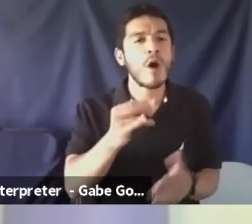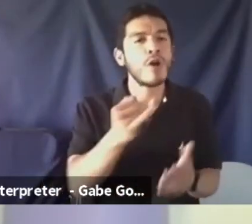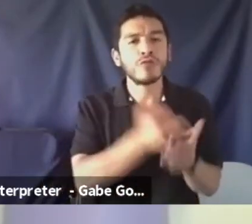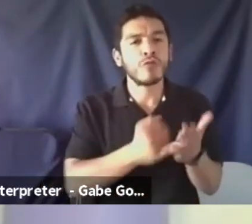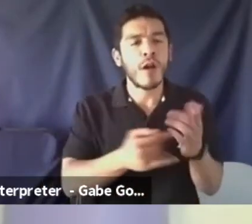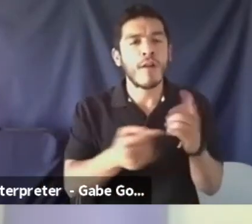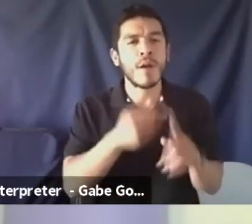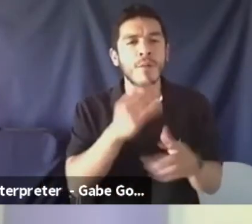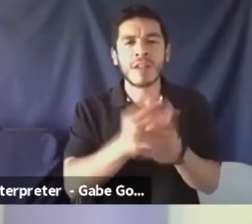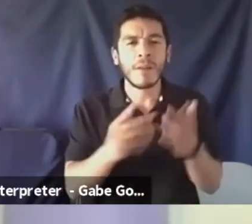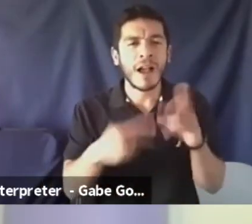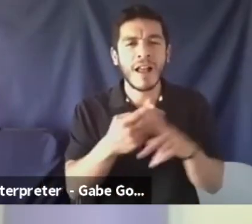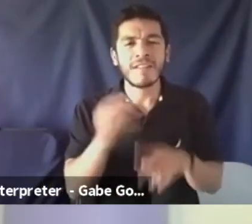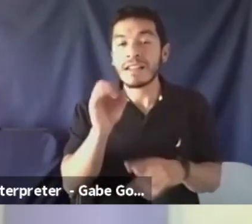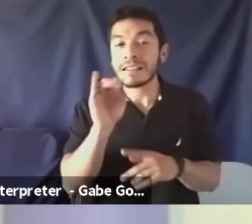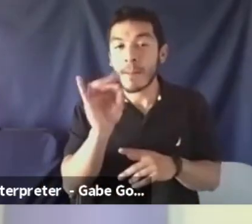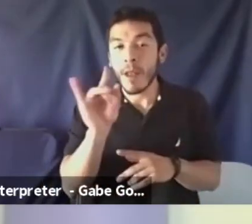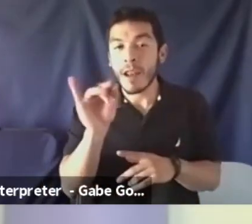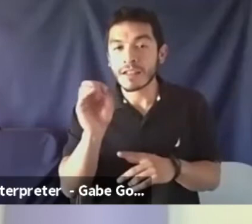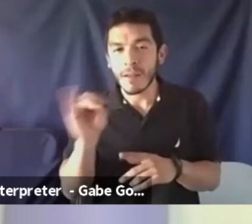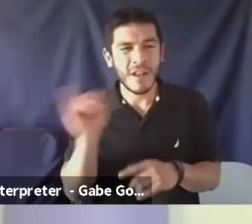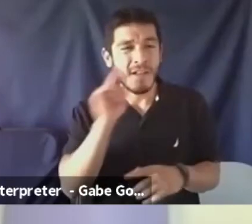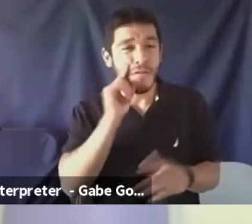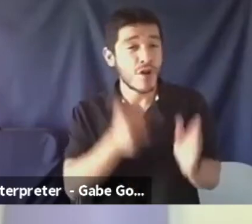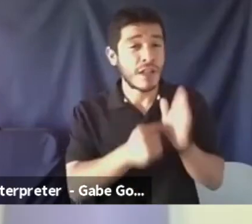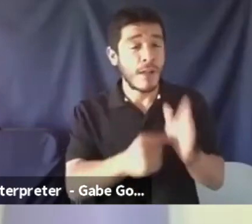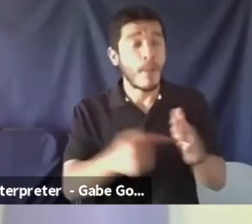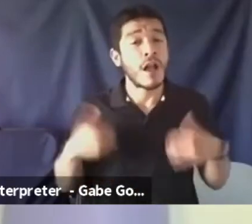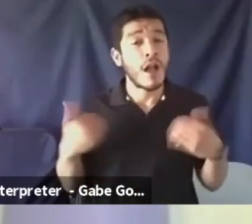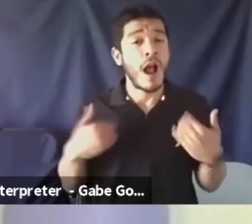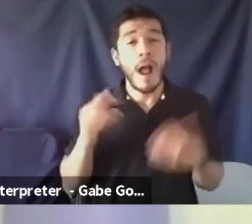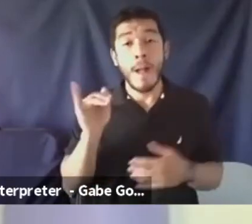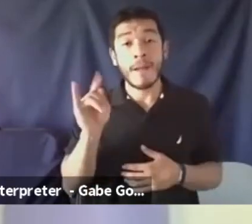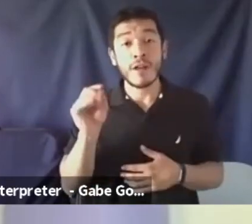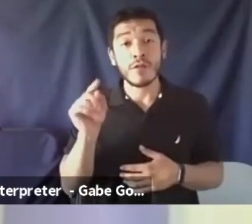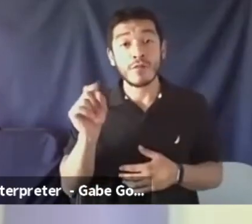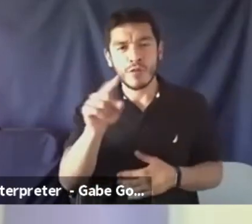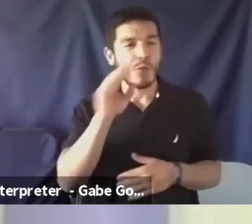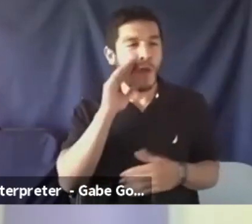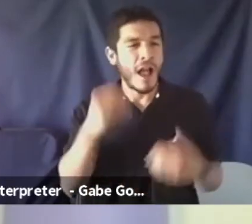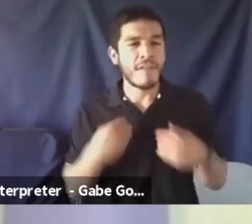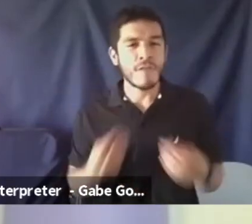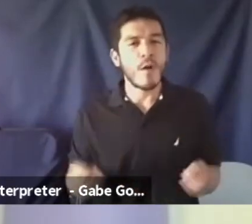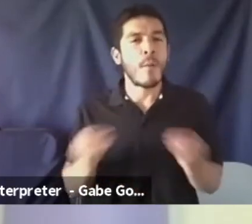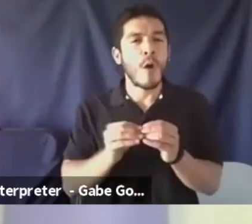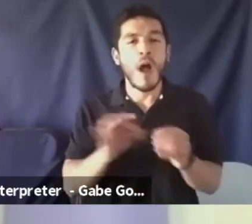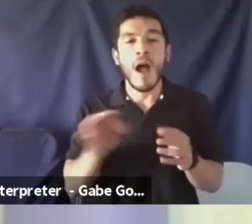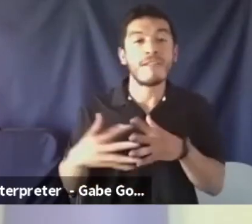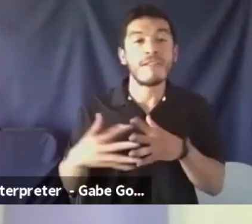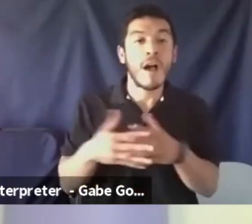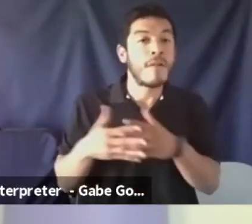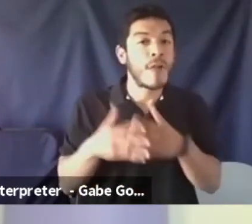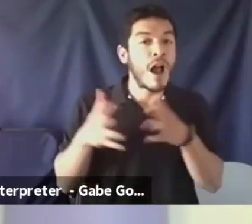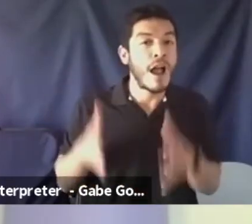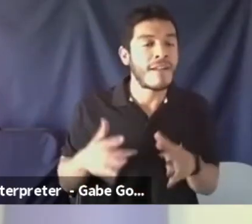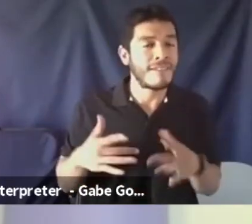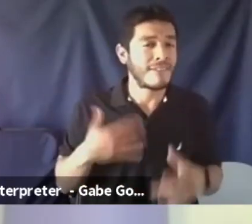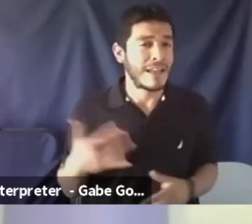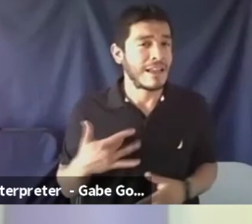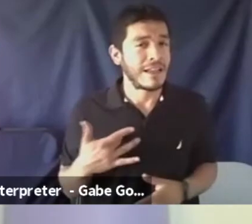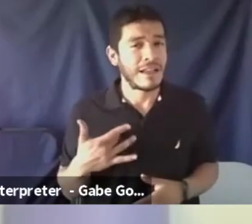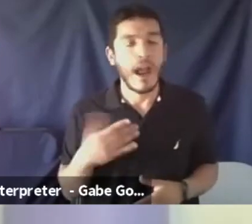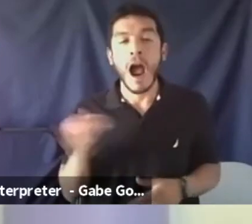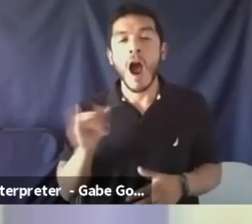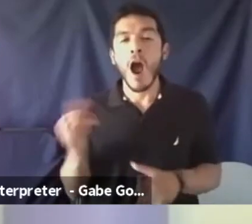some sort of from symbolism. So for example, for the Young Patriots, you're going to have more of the Americana feel and also pulling